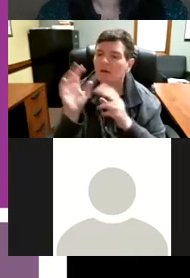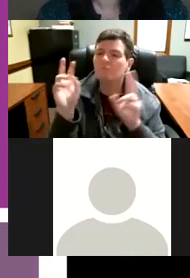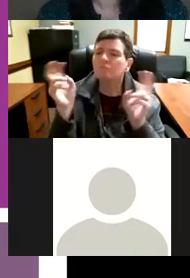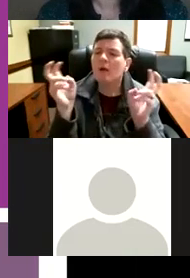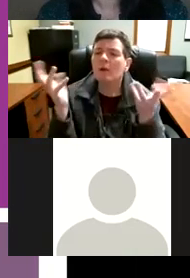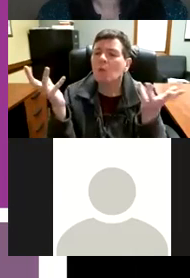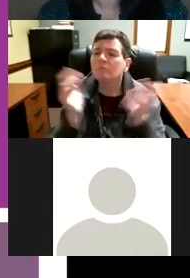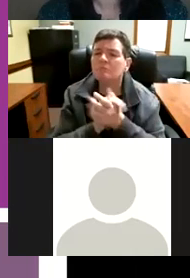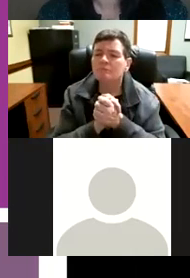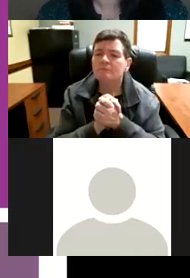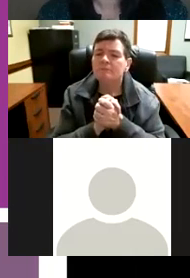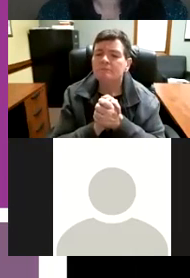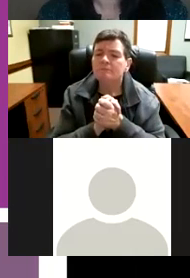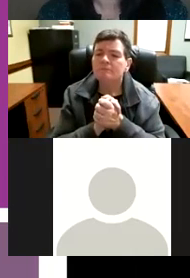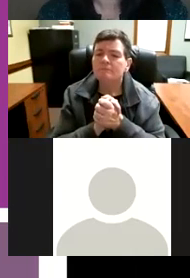about?